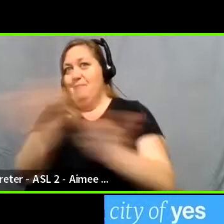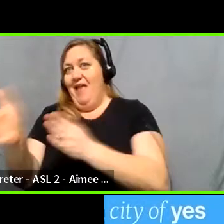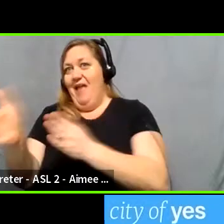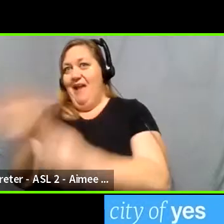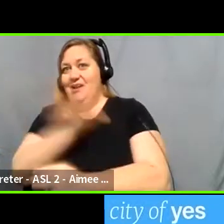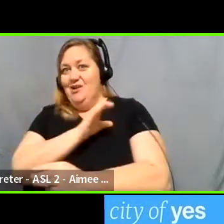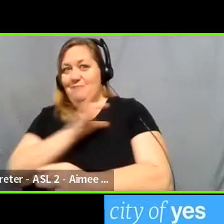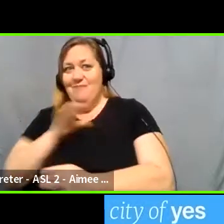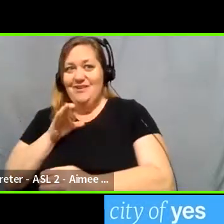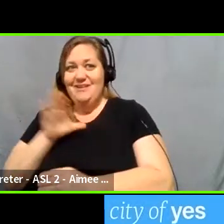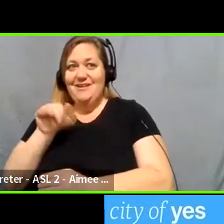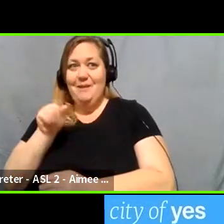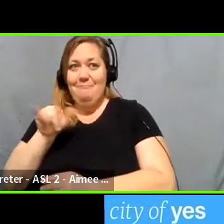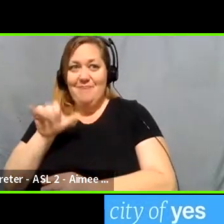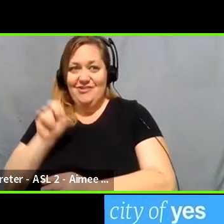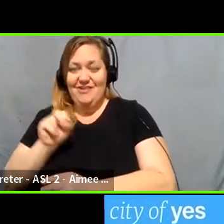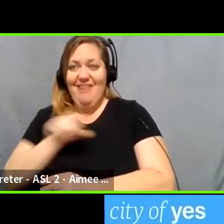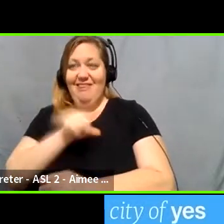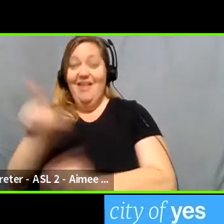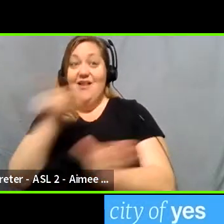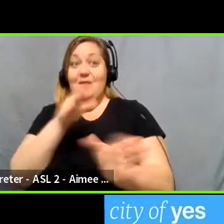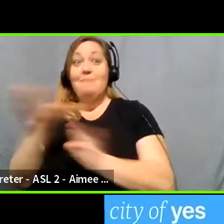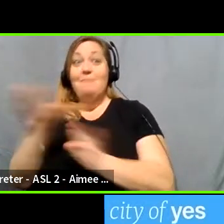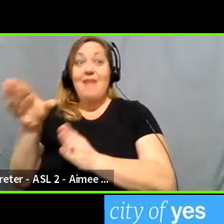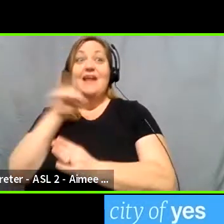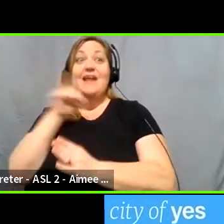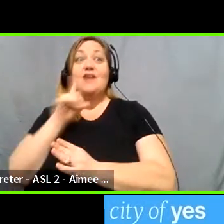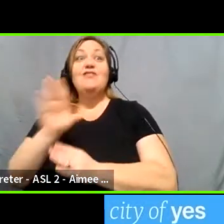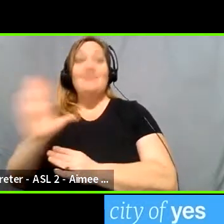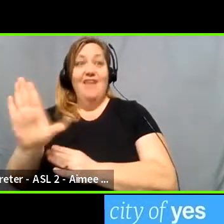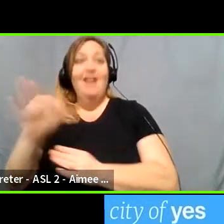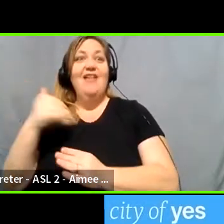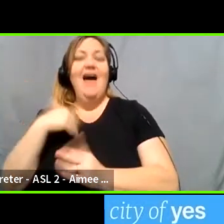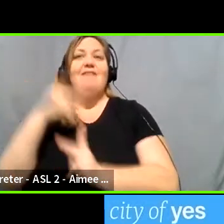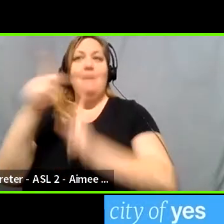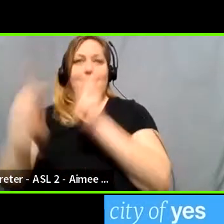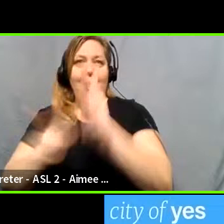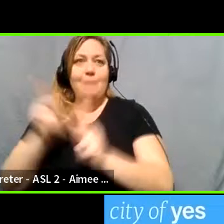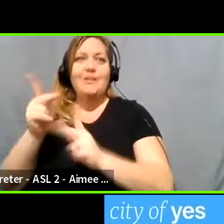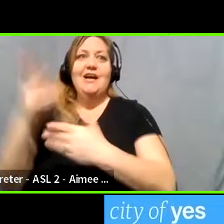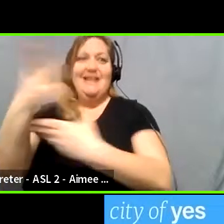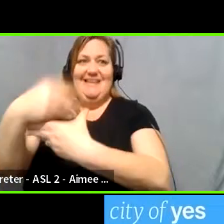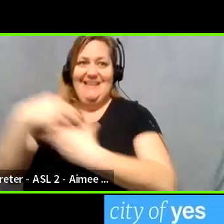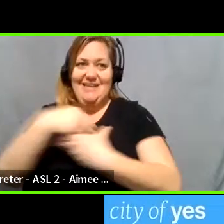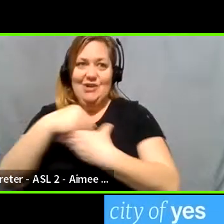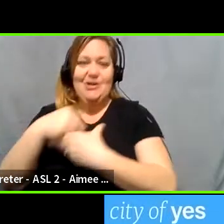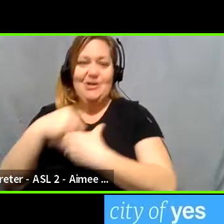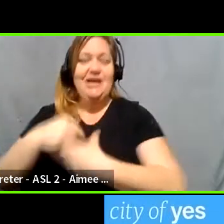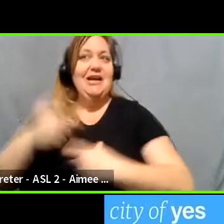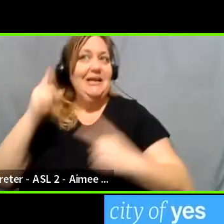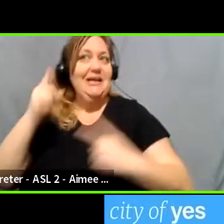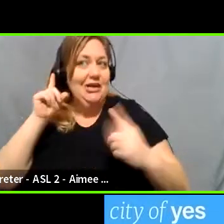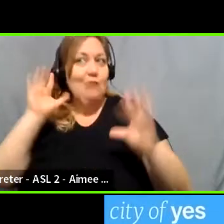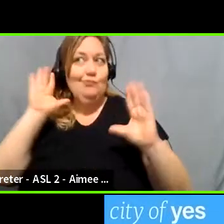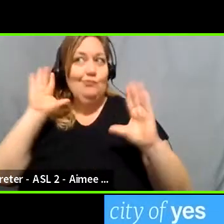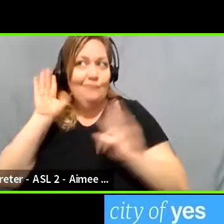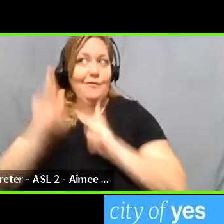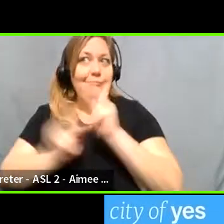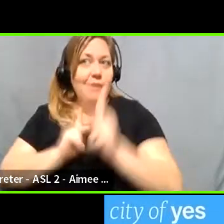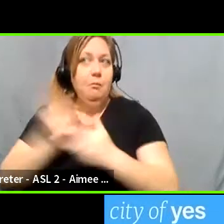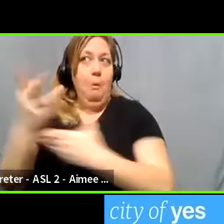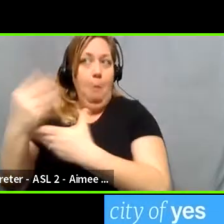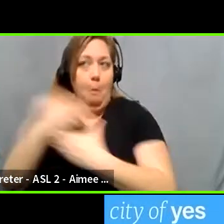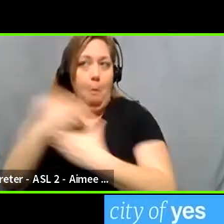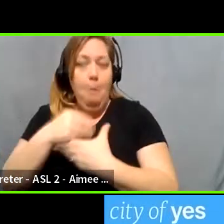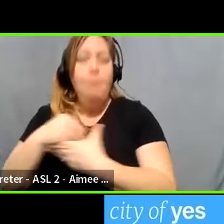purview. And there, the planning commission will hold as well a public hearing, um, and hear from people, which